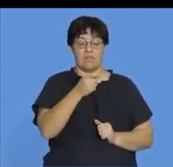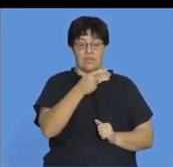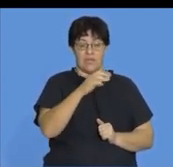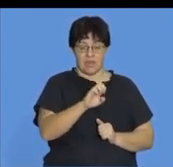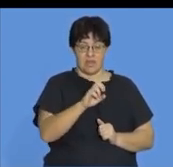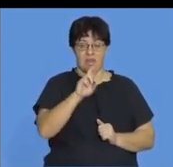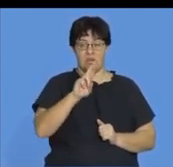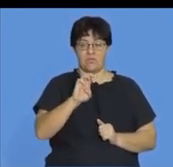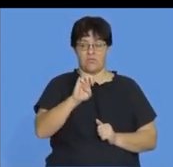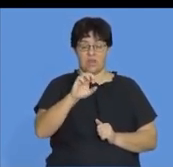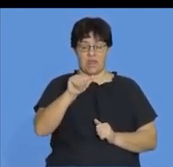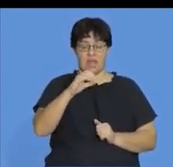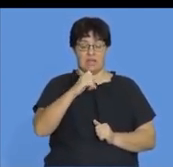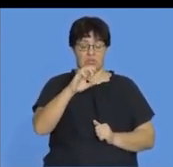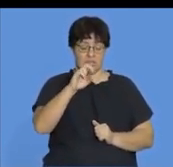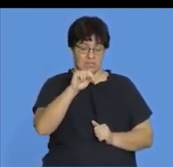okay,